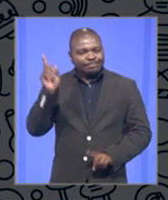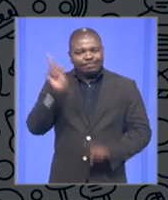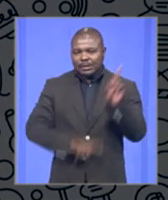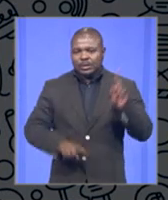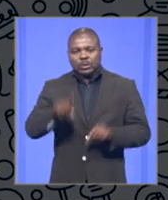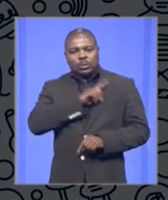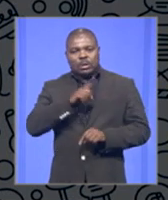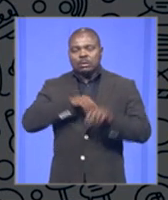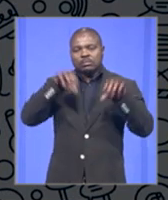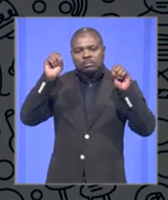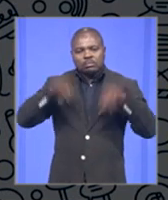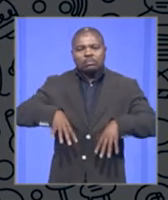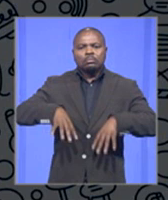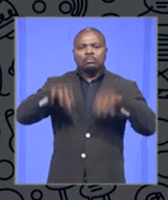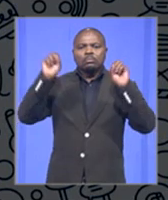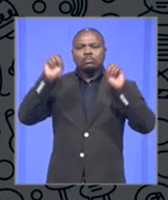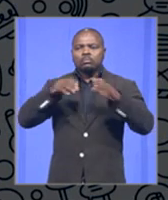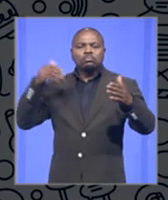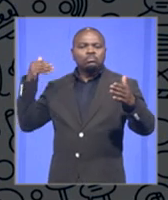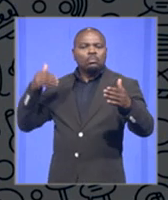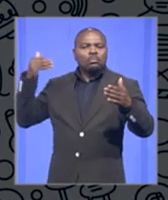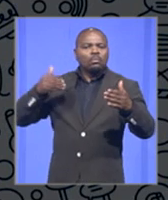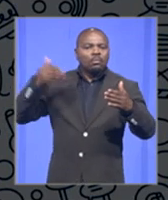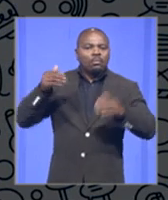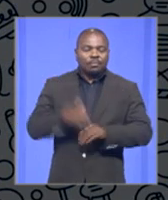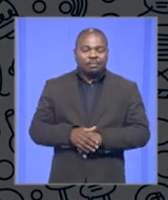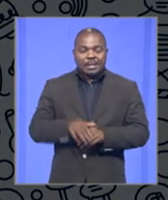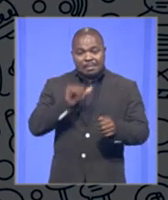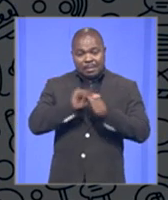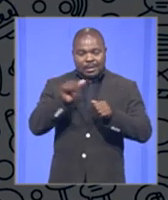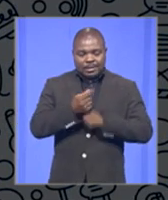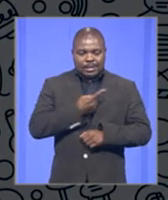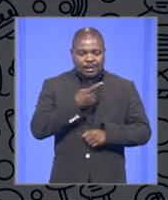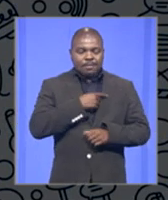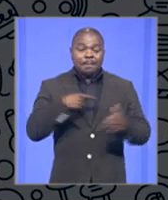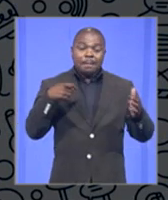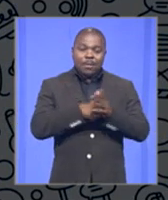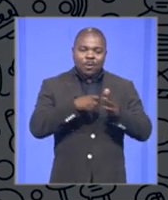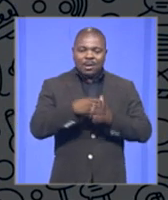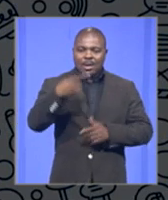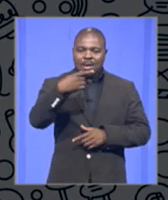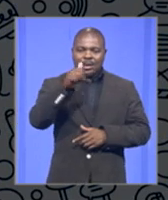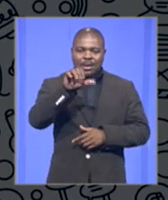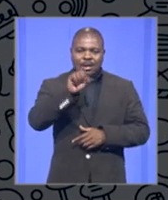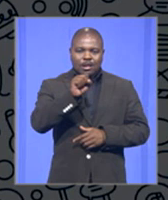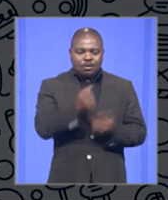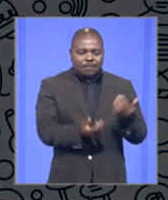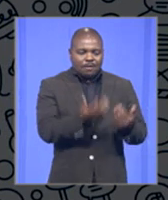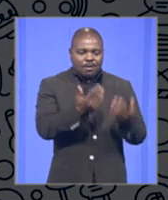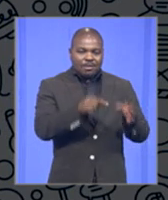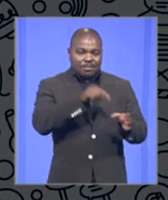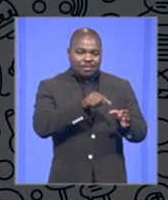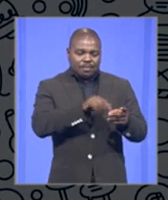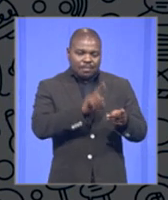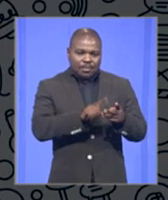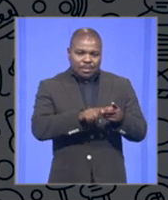teng mo nageng ya motlakase mme tota ke hela gore motho a ka ithekela stofo sa gase and then gape a boa a reka le